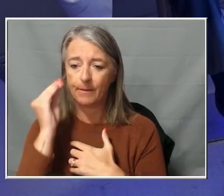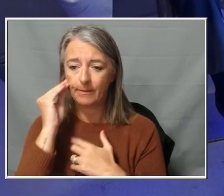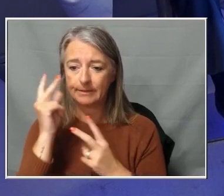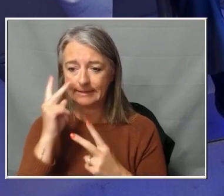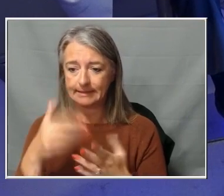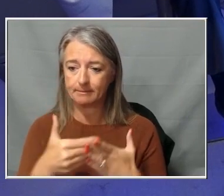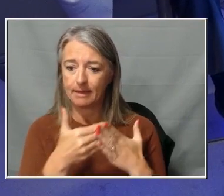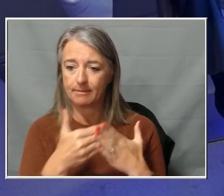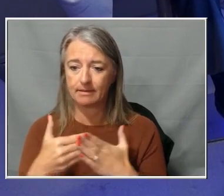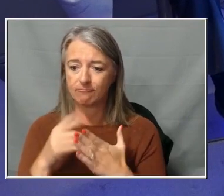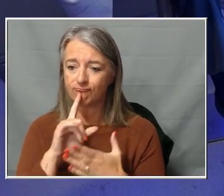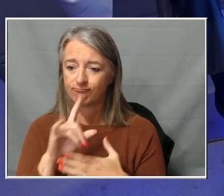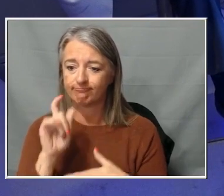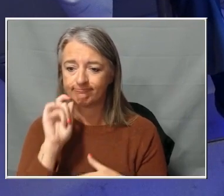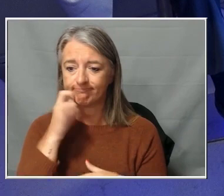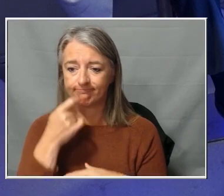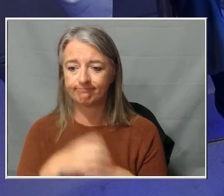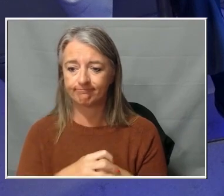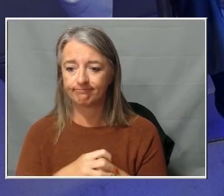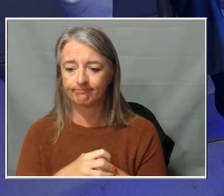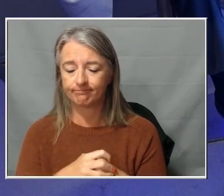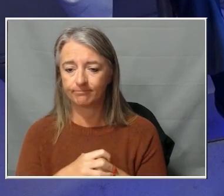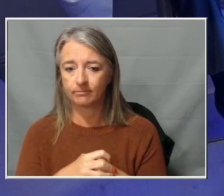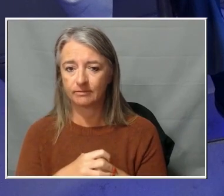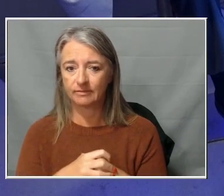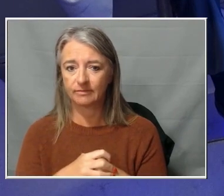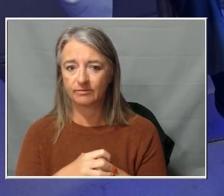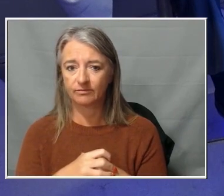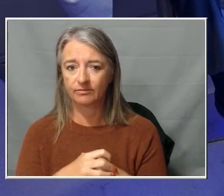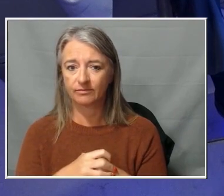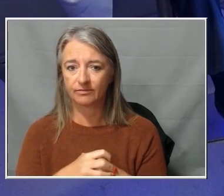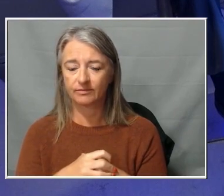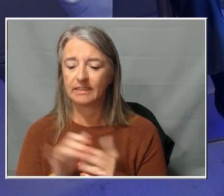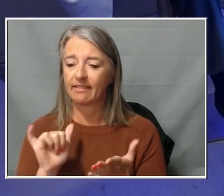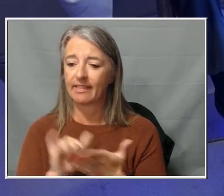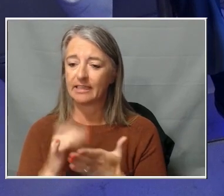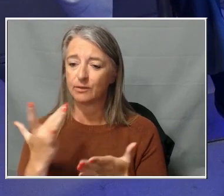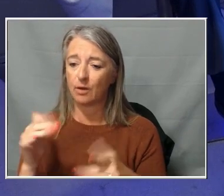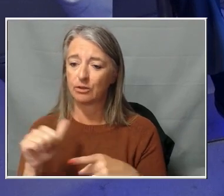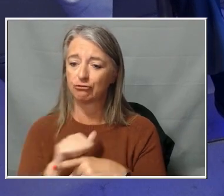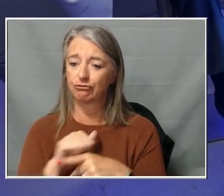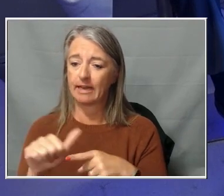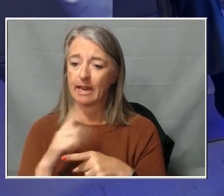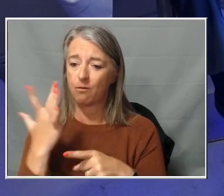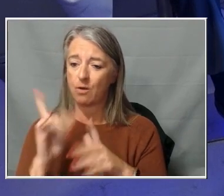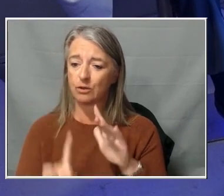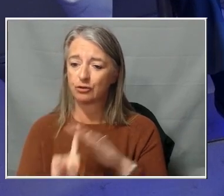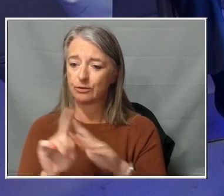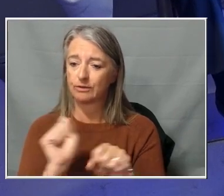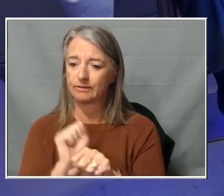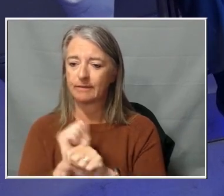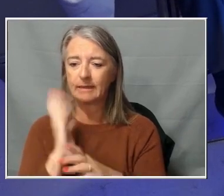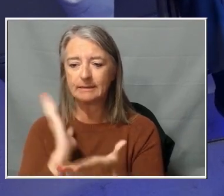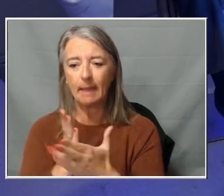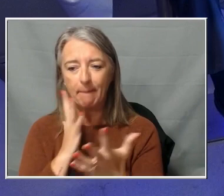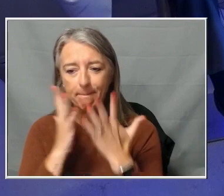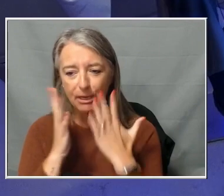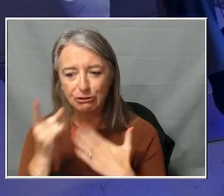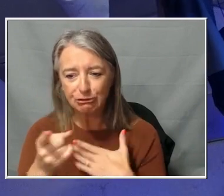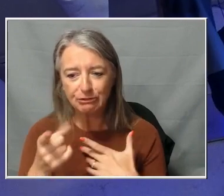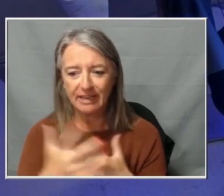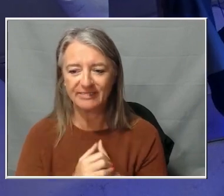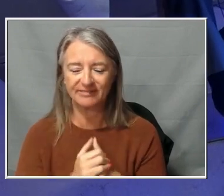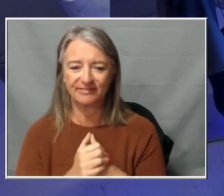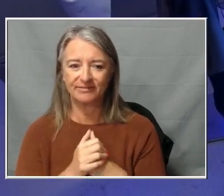So that's gotta be rewarding. That's why you do all the training and why you show up. Okay, I'll stop embarrassing you. But truly, there's